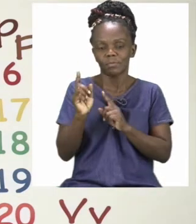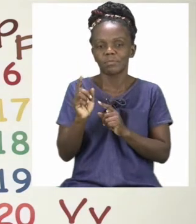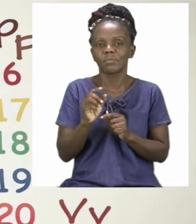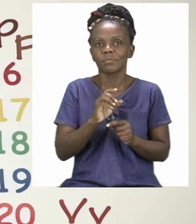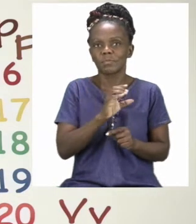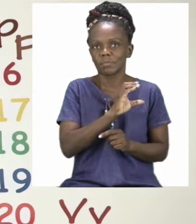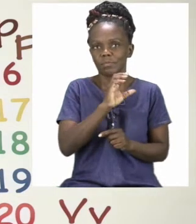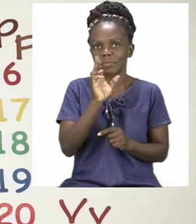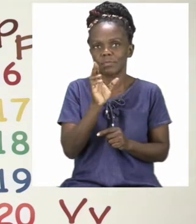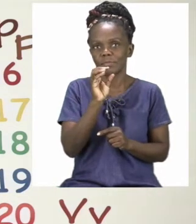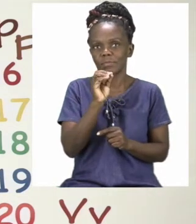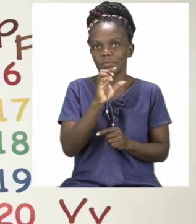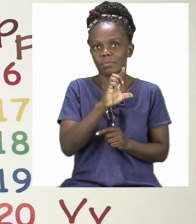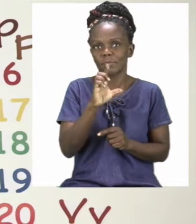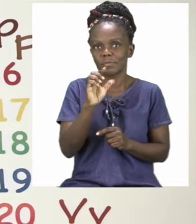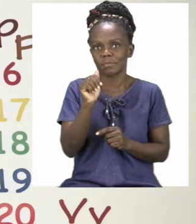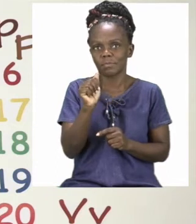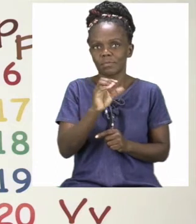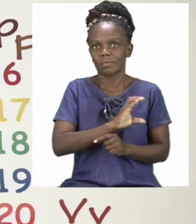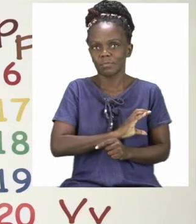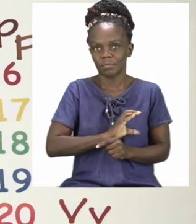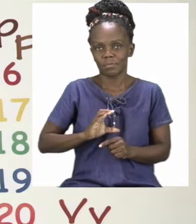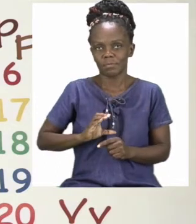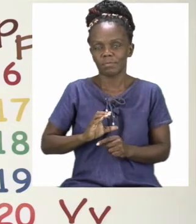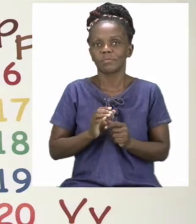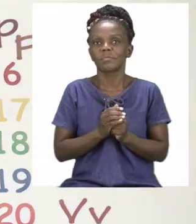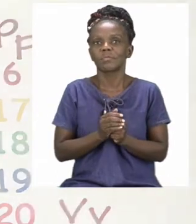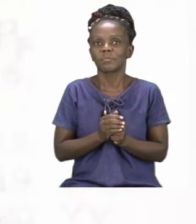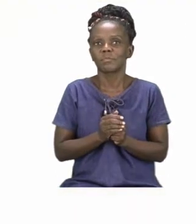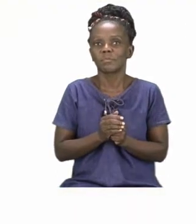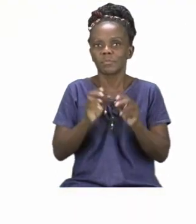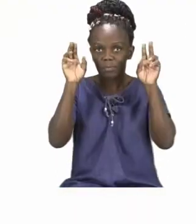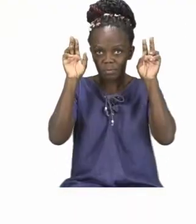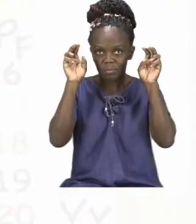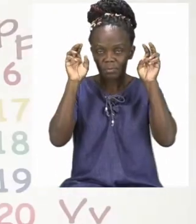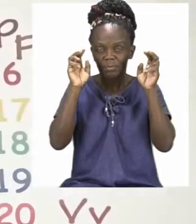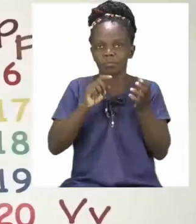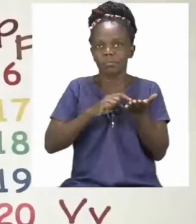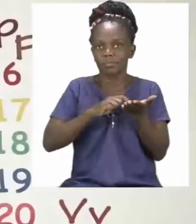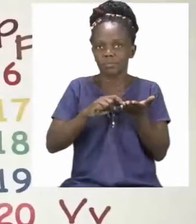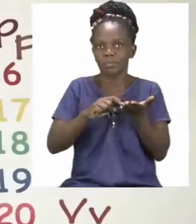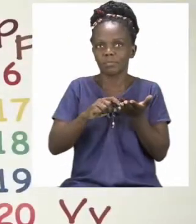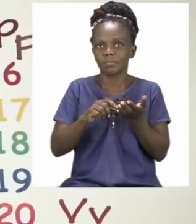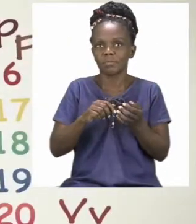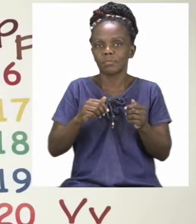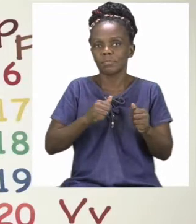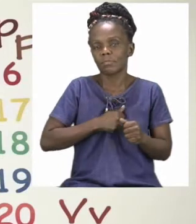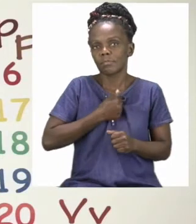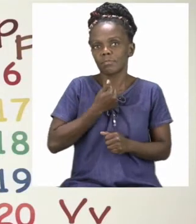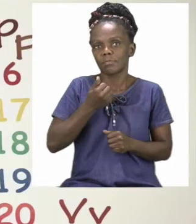you so much for joining me today. Our theme this week is